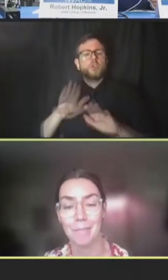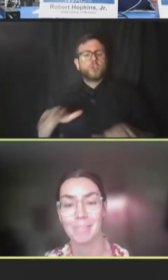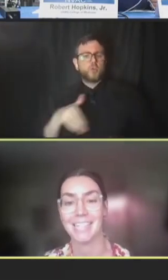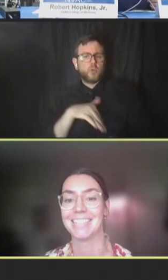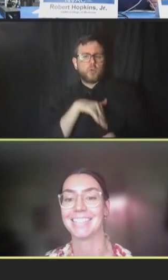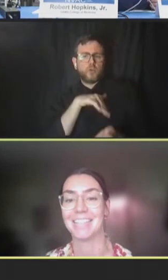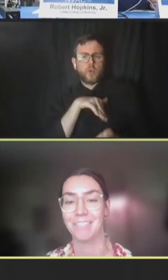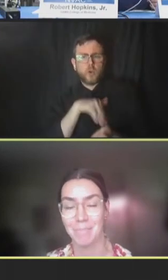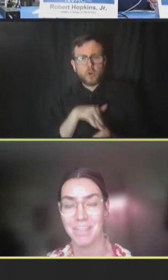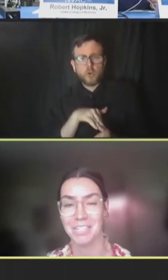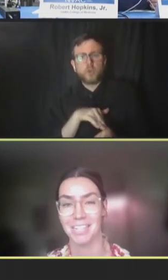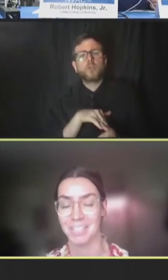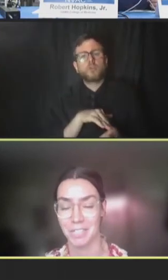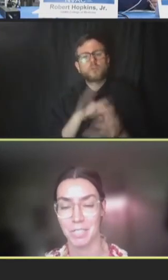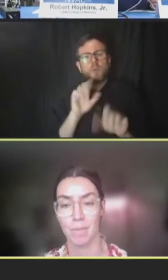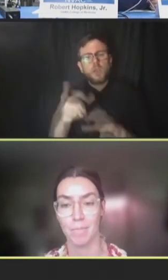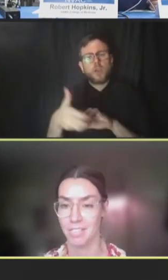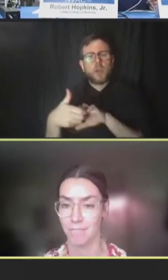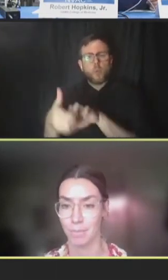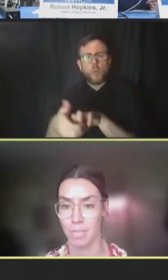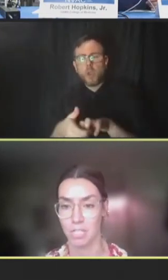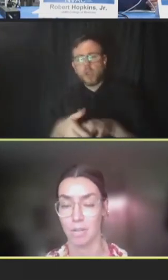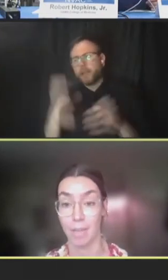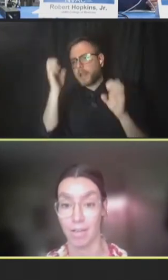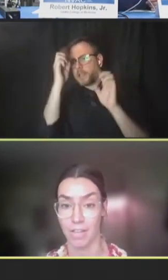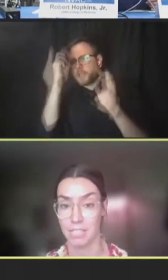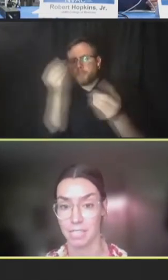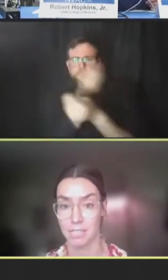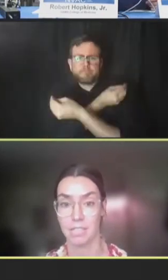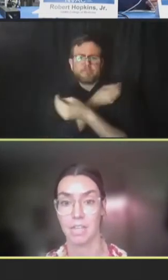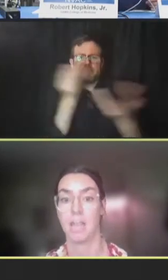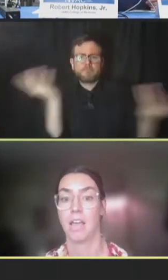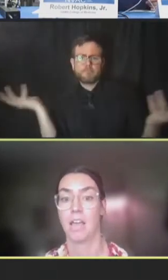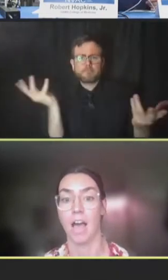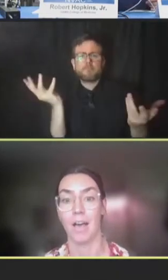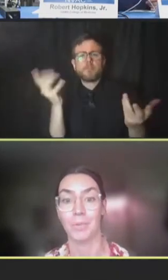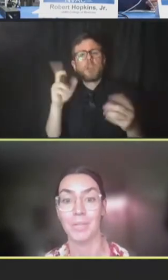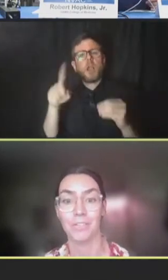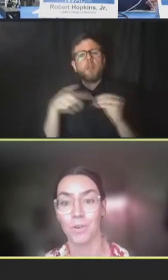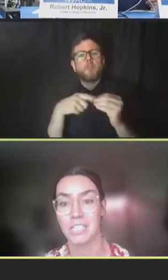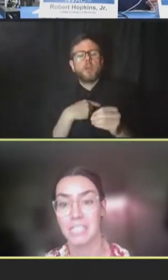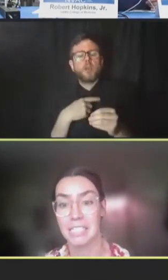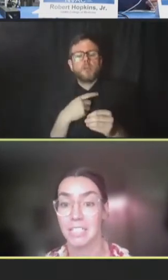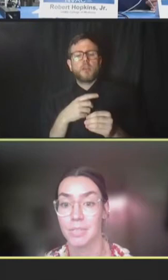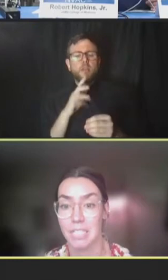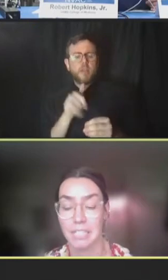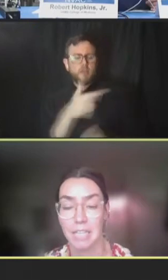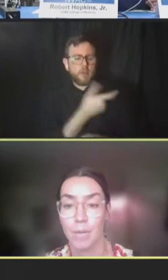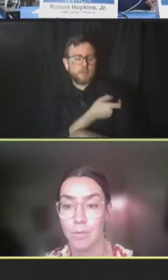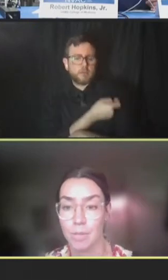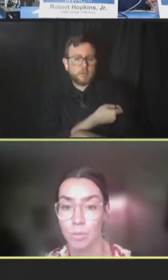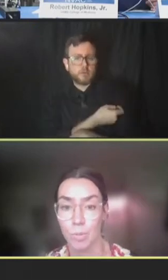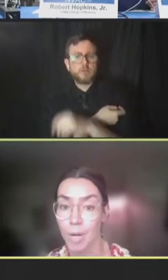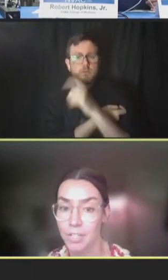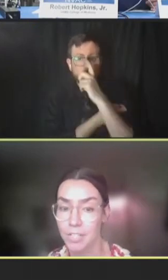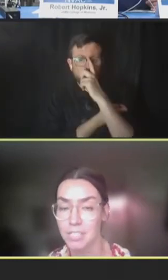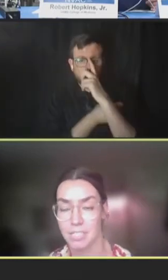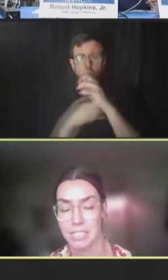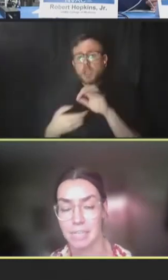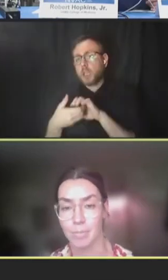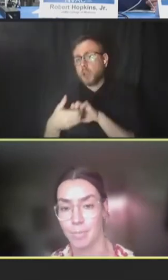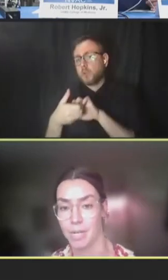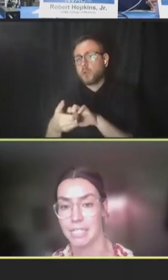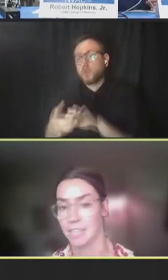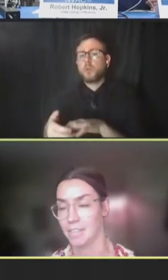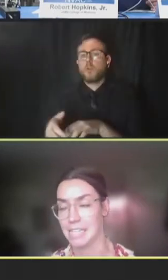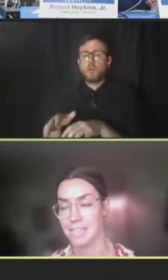culturally competent information to dispel misinformation about vaccines. We look forward to continuing to collaborate with multiple partners